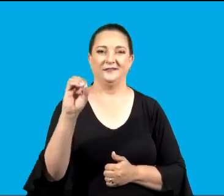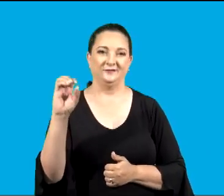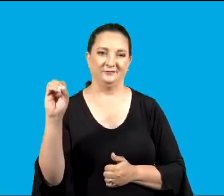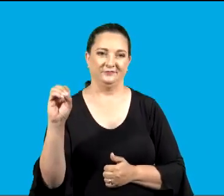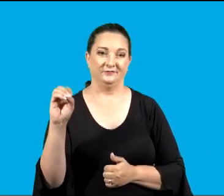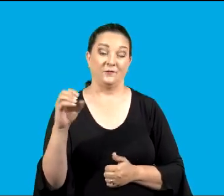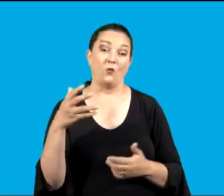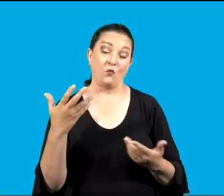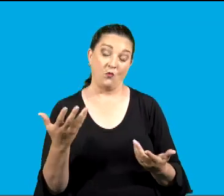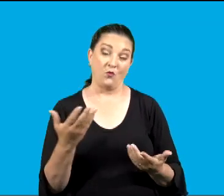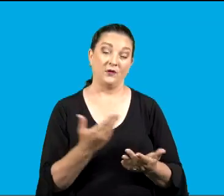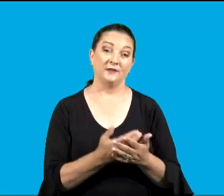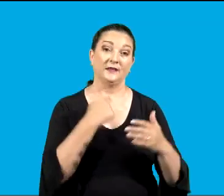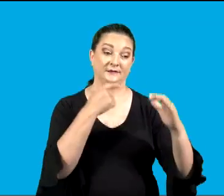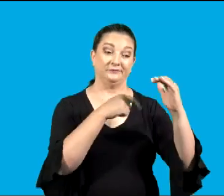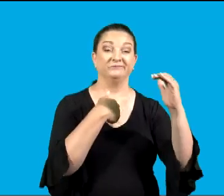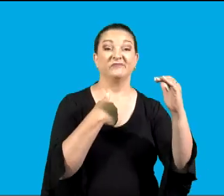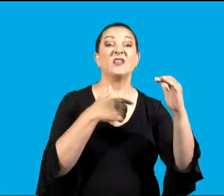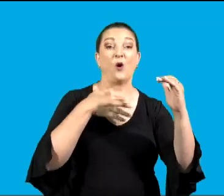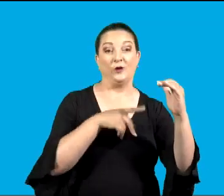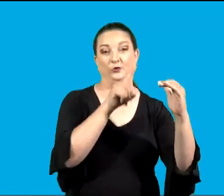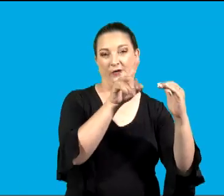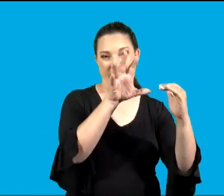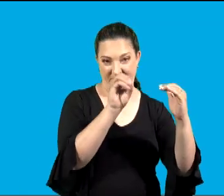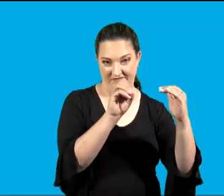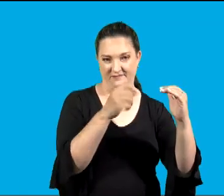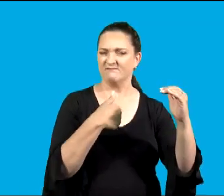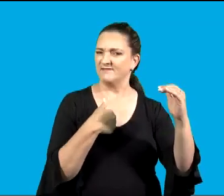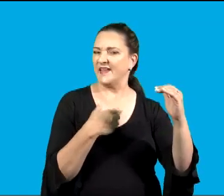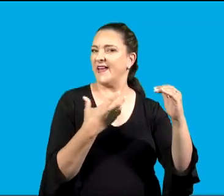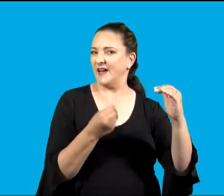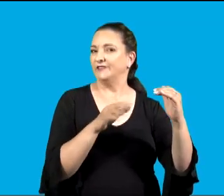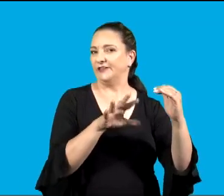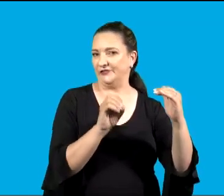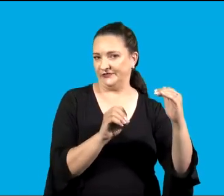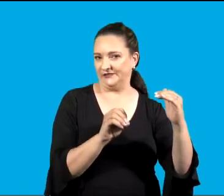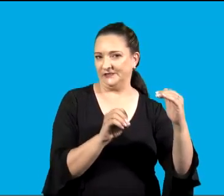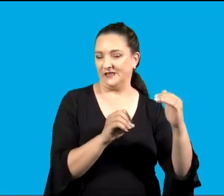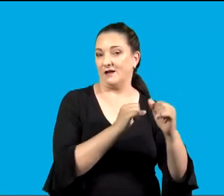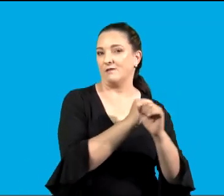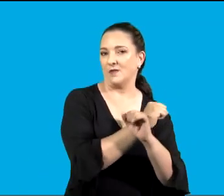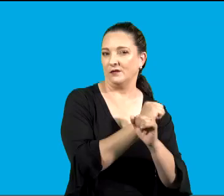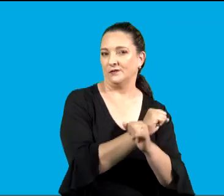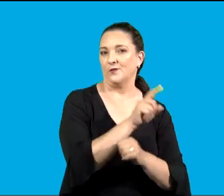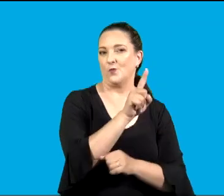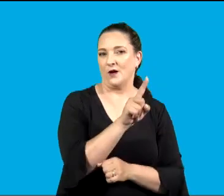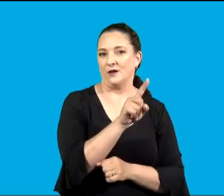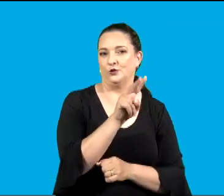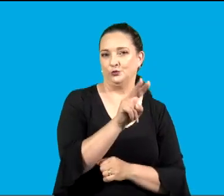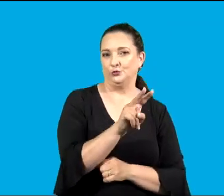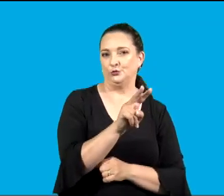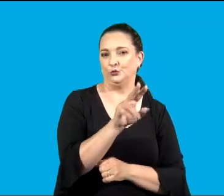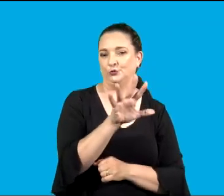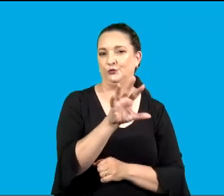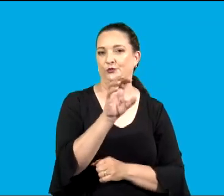3,750,000. Or I could have said what I want is 150, what I have is 50. Then I multiply that by